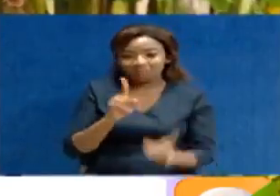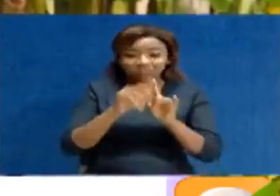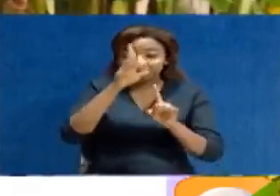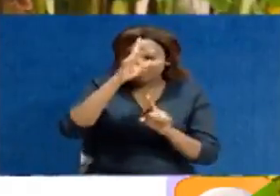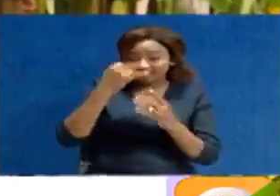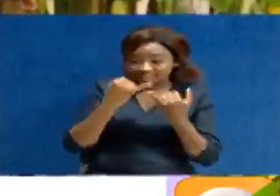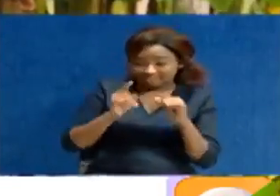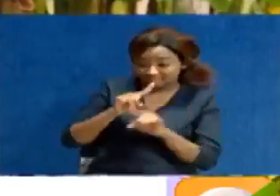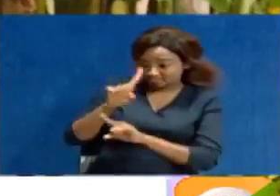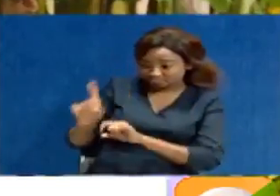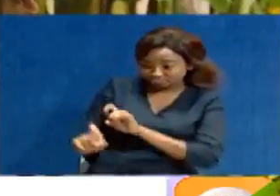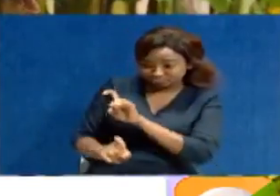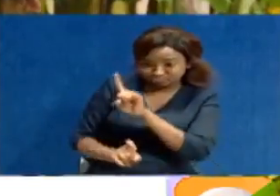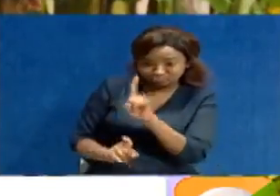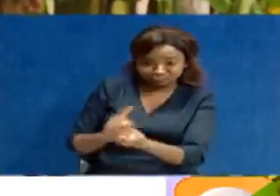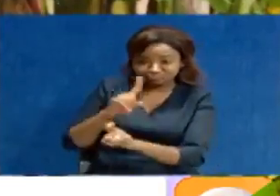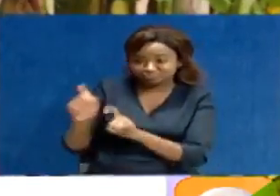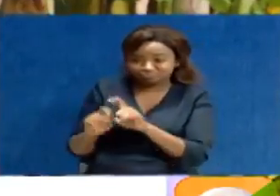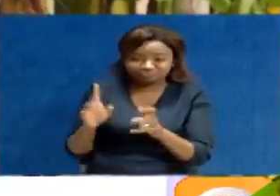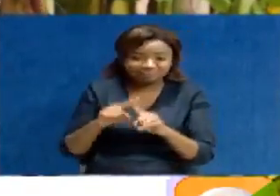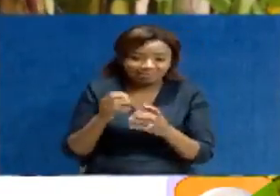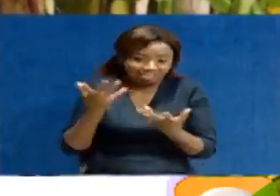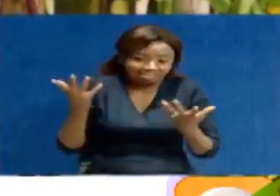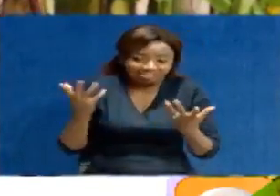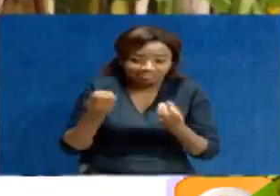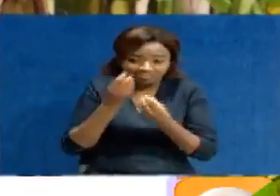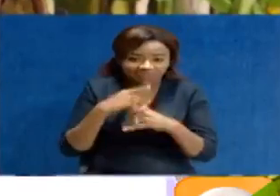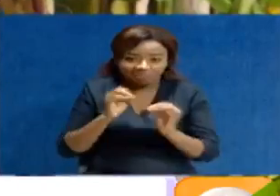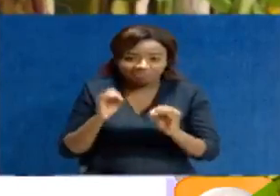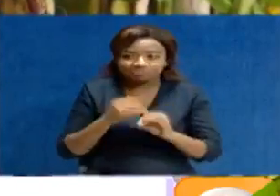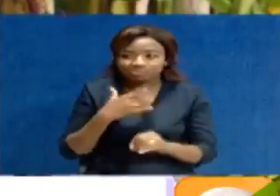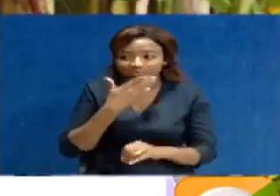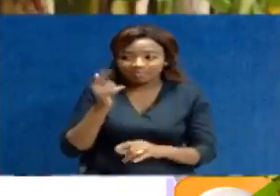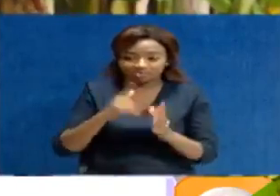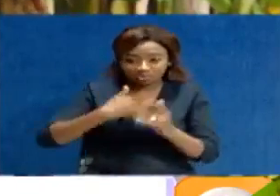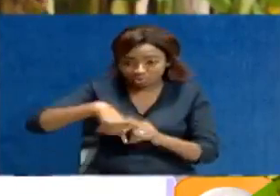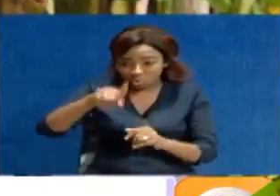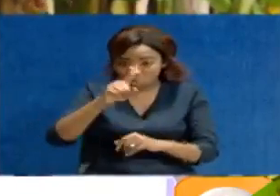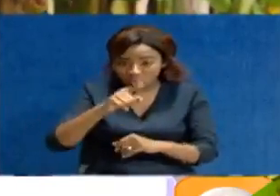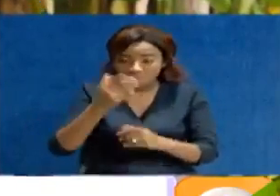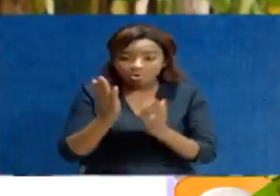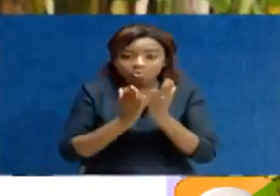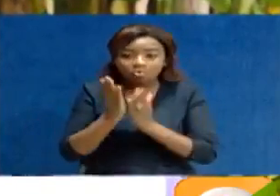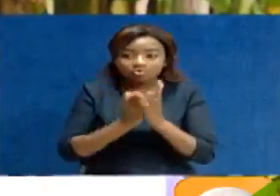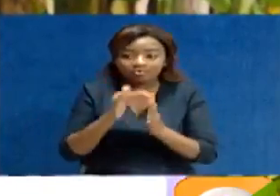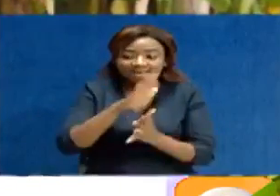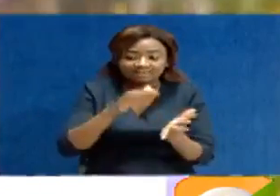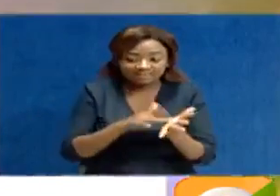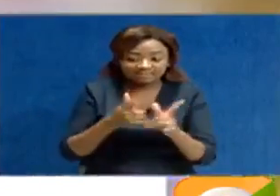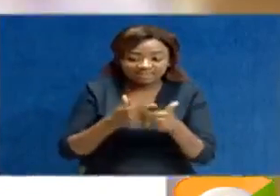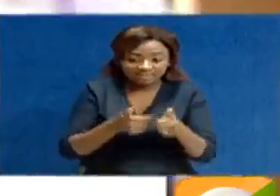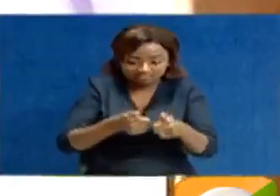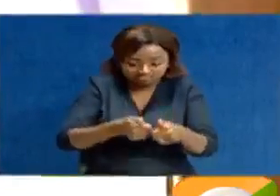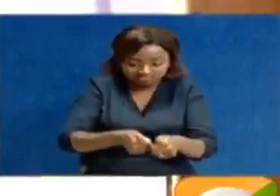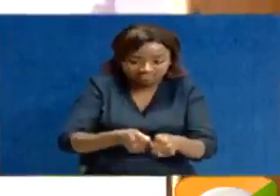wamejaribu kuminterrogate nini nini, so the only option ilikuwa imebaki ni aende huduma center achukuliwe fingerprint, at least we can trace